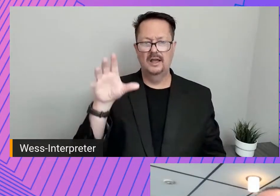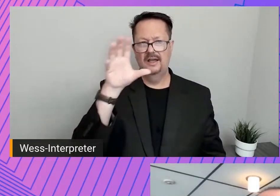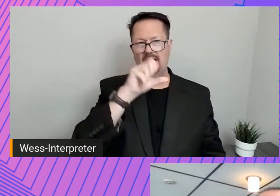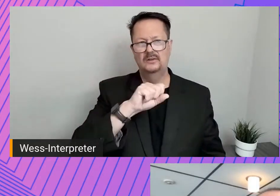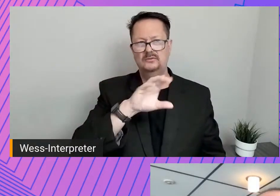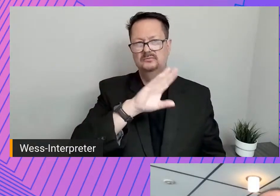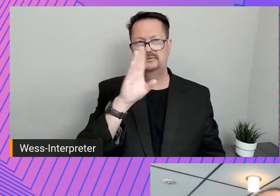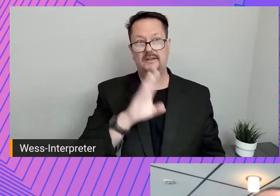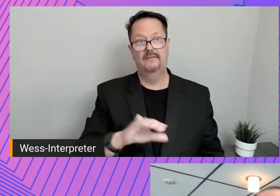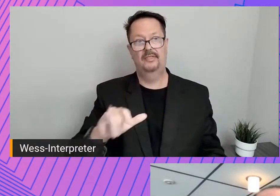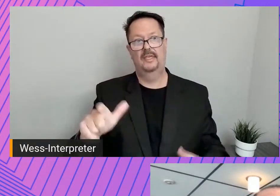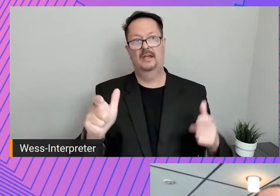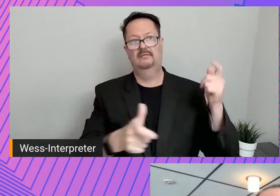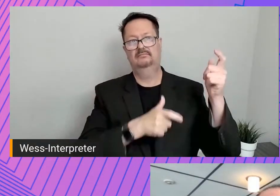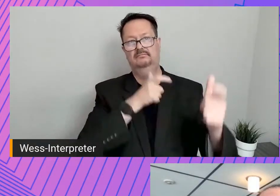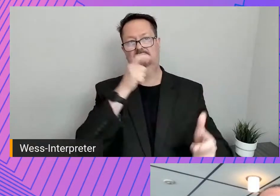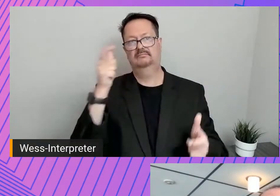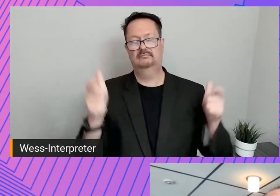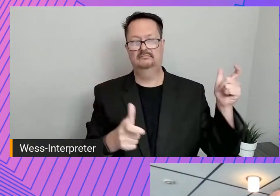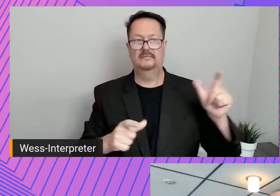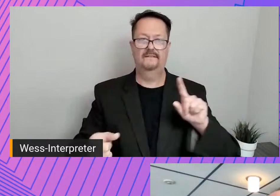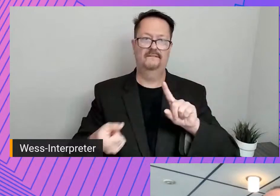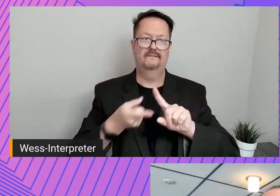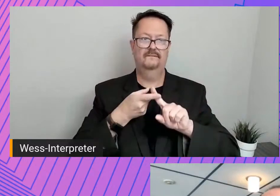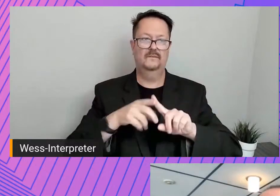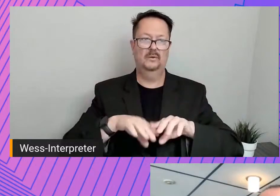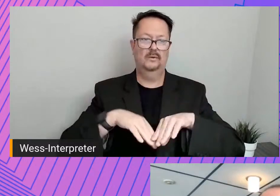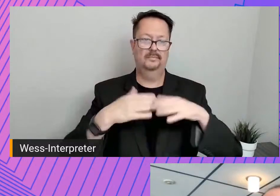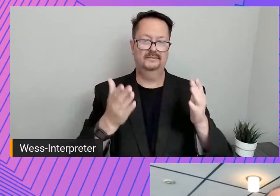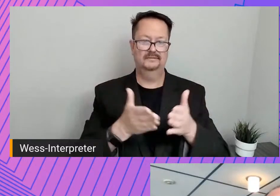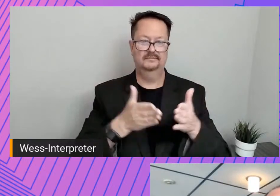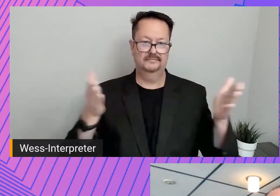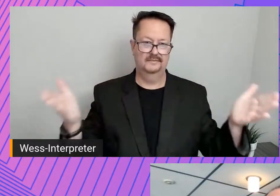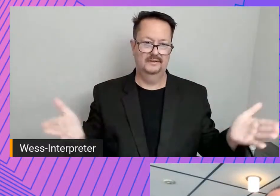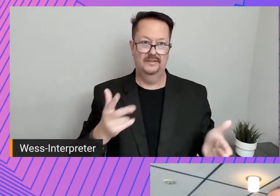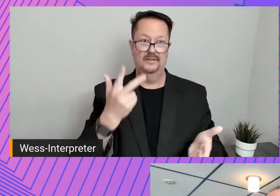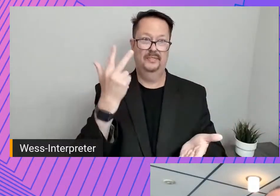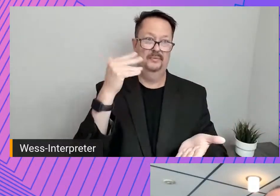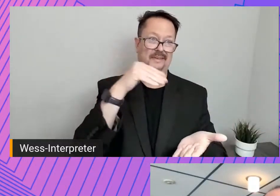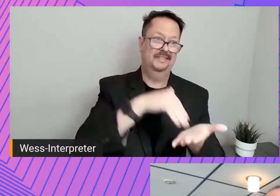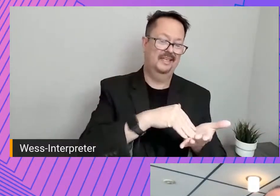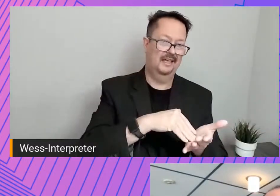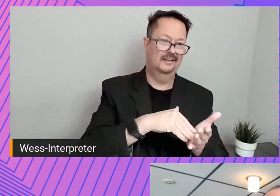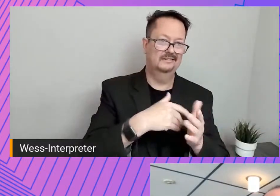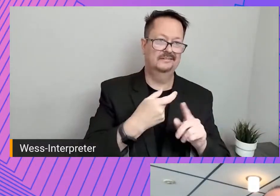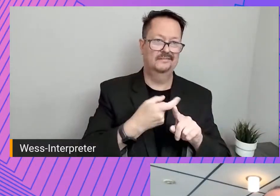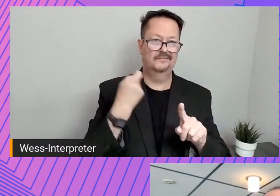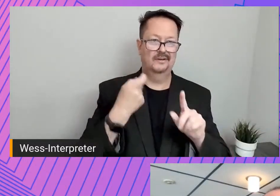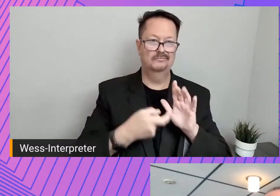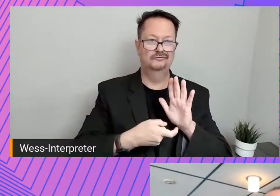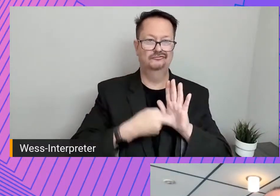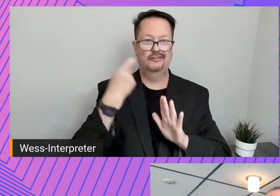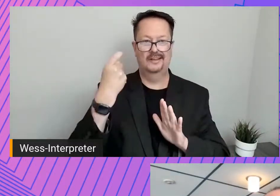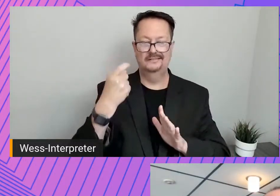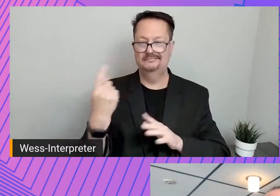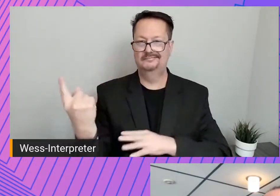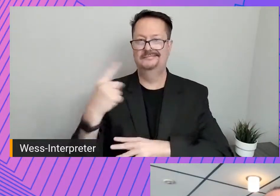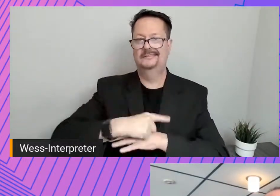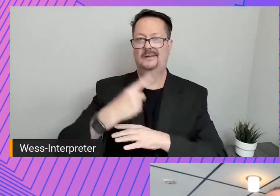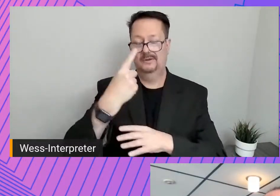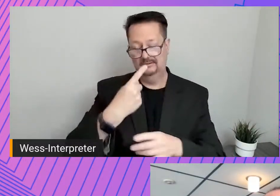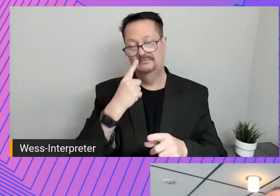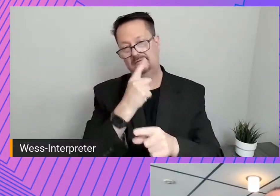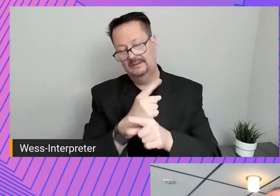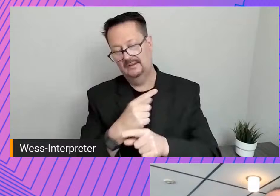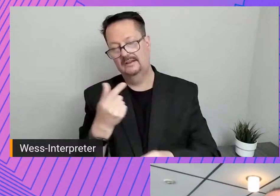kind of scale. You started probably smaller. You didn't start with 3,000 tasks going from scratch from day one. For sure. Yeah, that's good. So